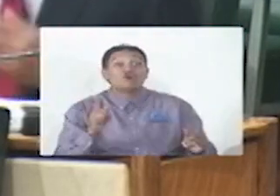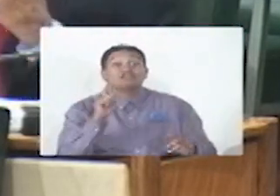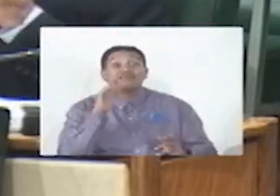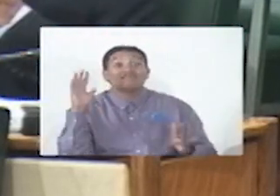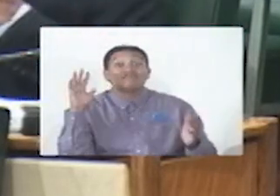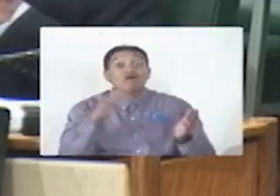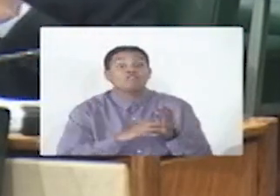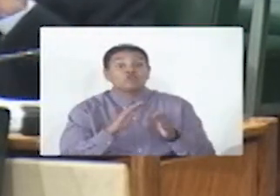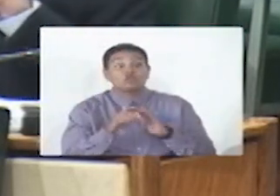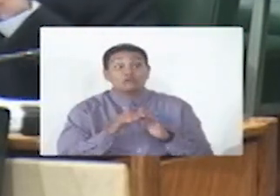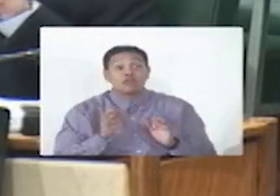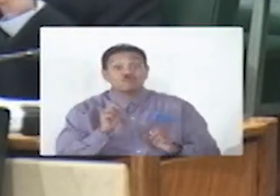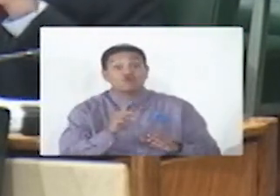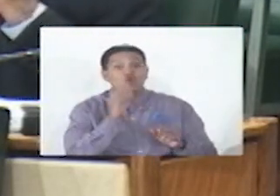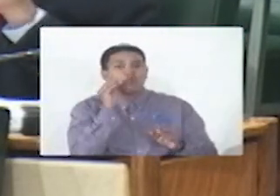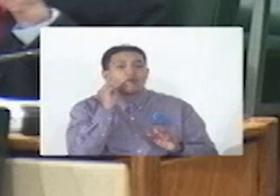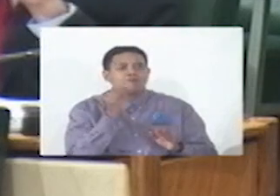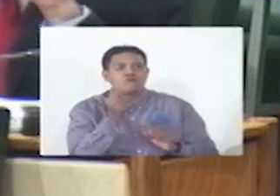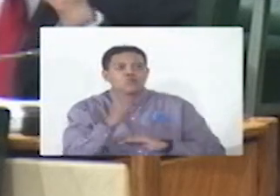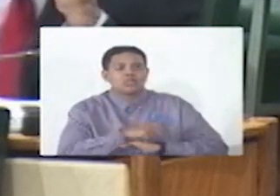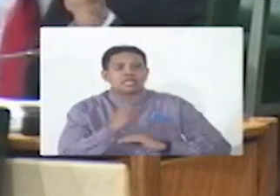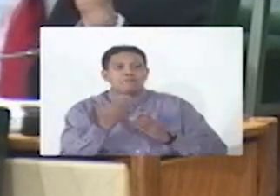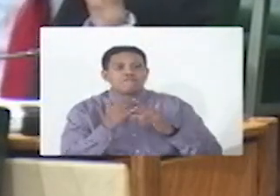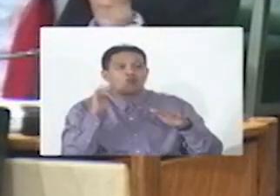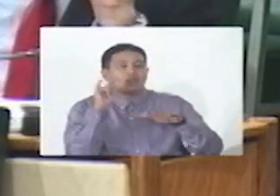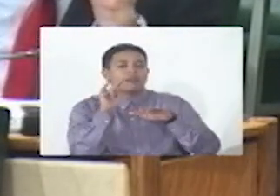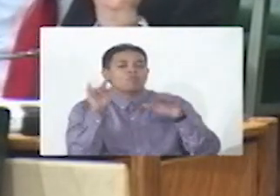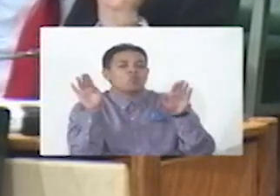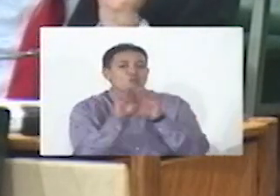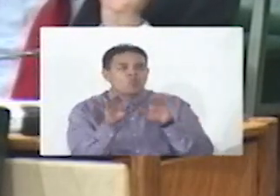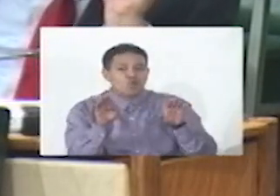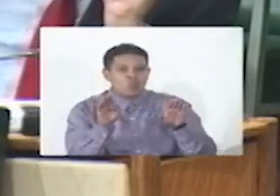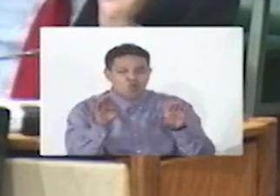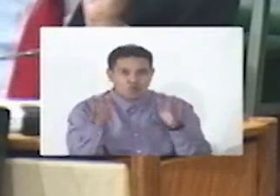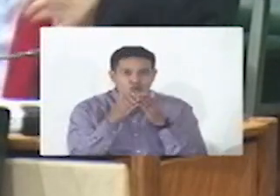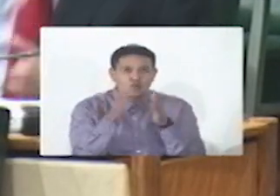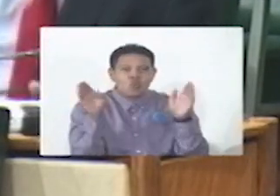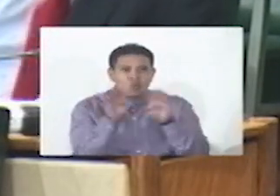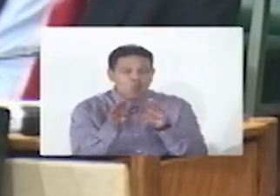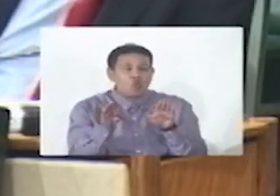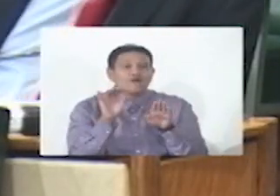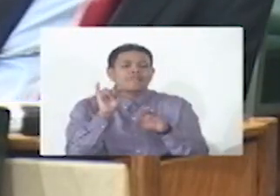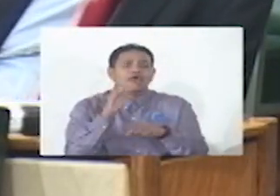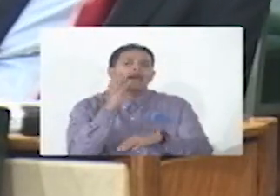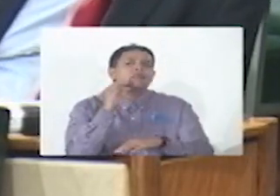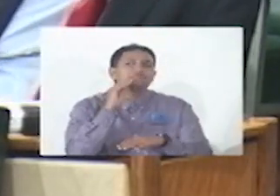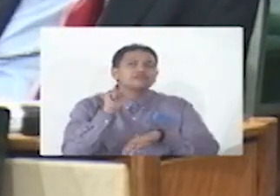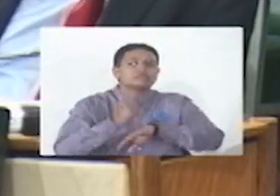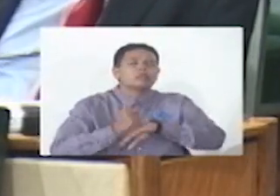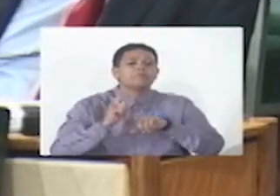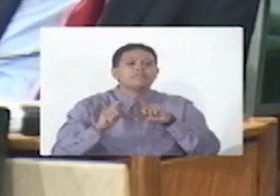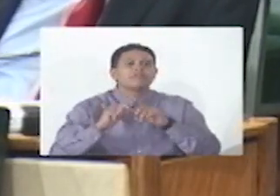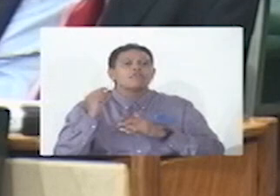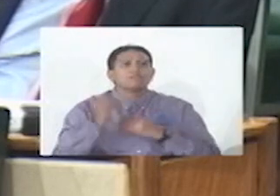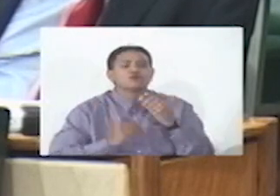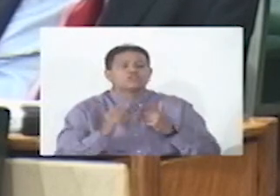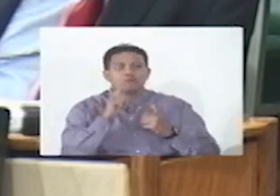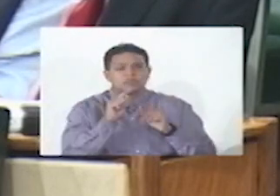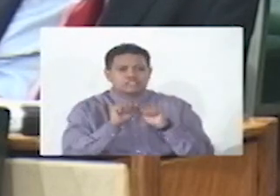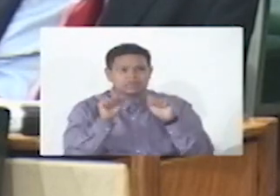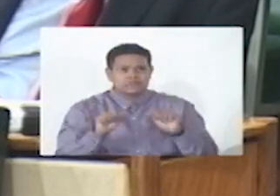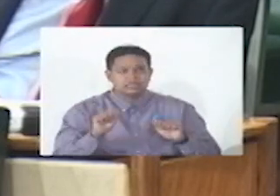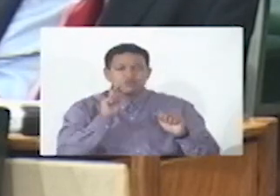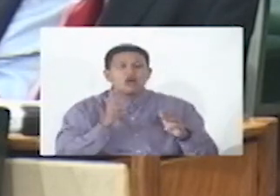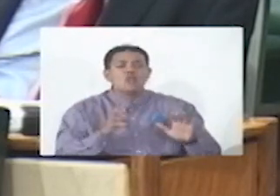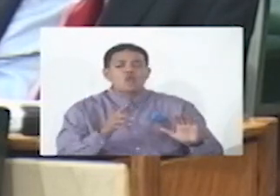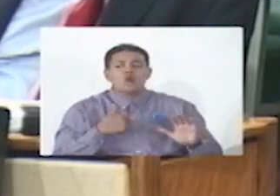last couple of days before that closure. That experience forced the government to put in place procedures and a system that will allow